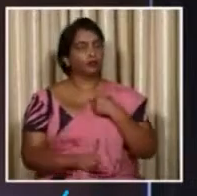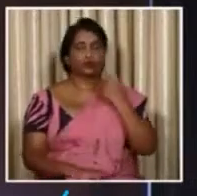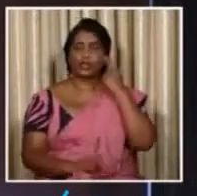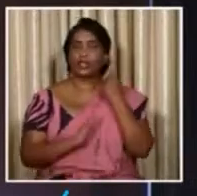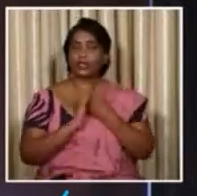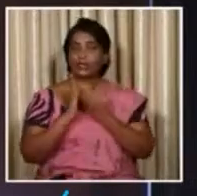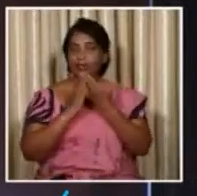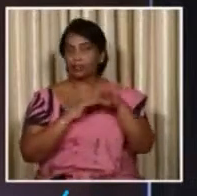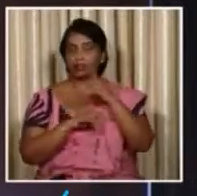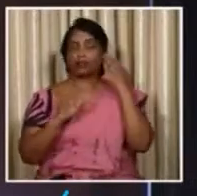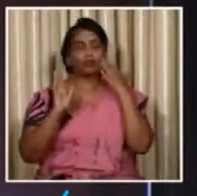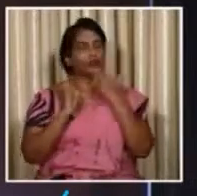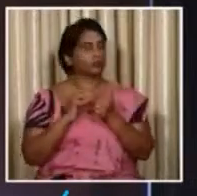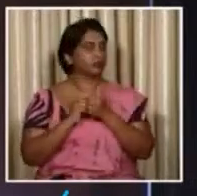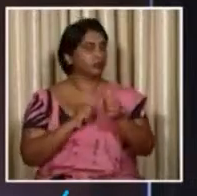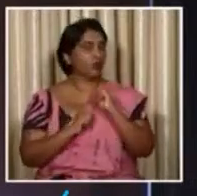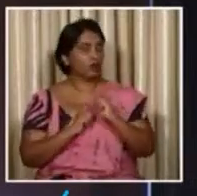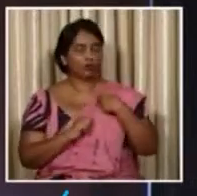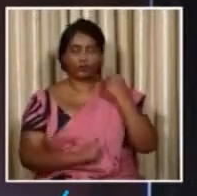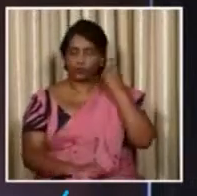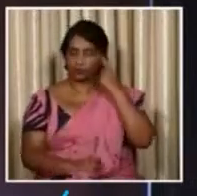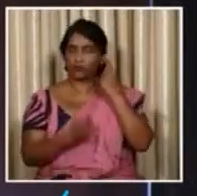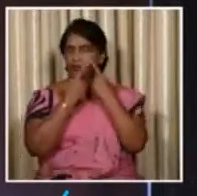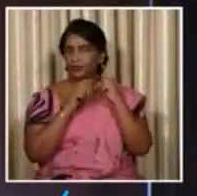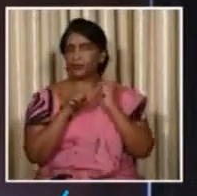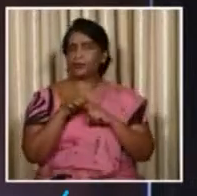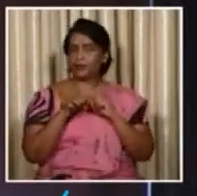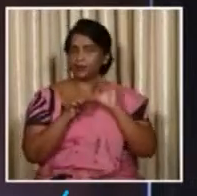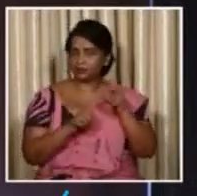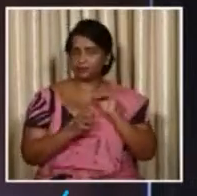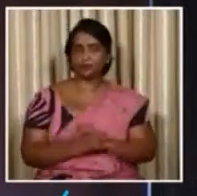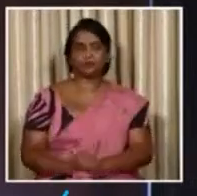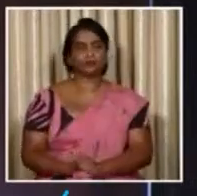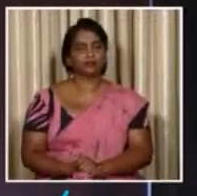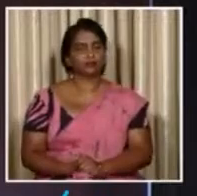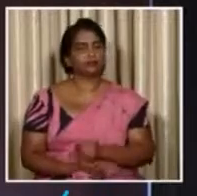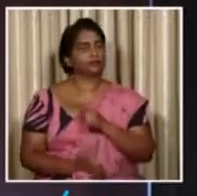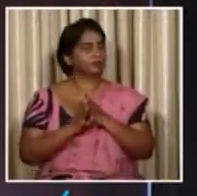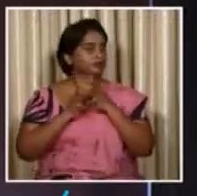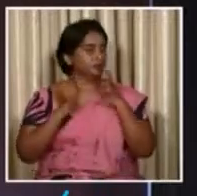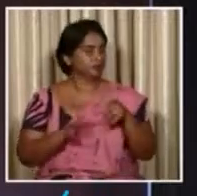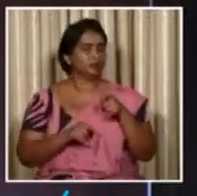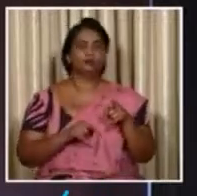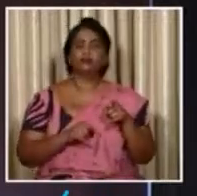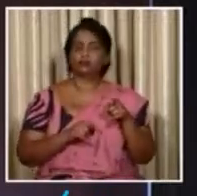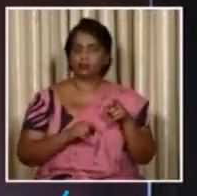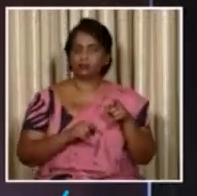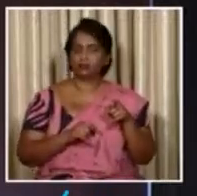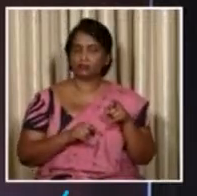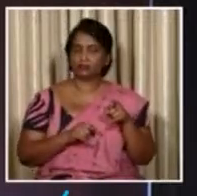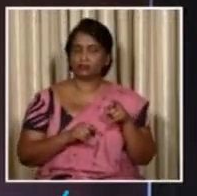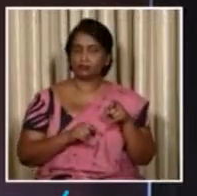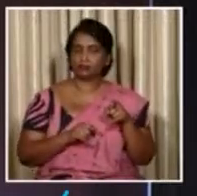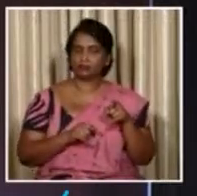must also acknowledge there are some highly knowledgeable professional YouTubers, I don't want to name the name, they'll say I'm